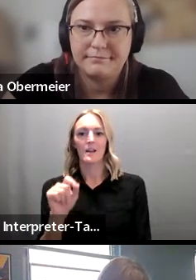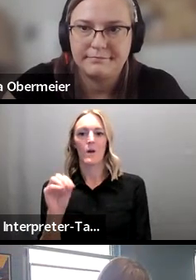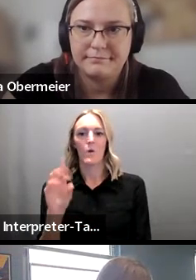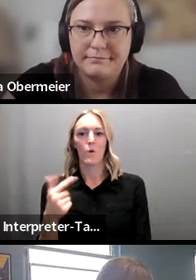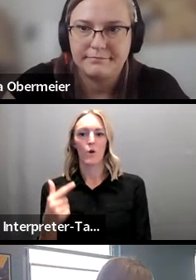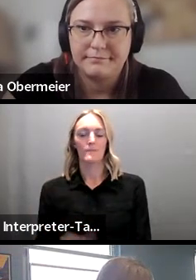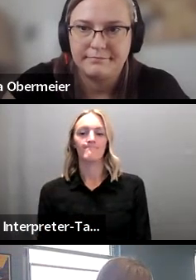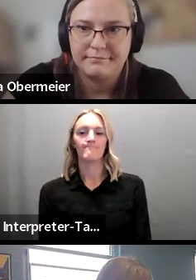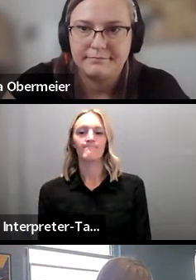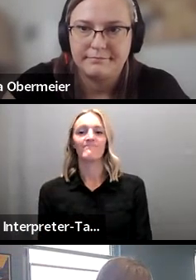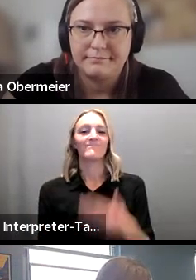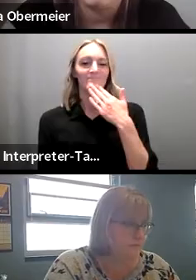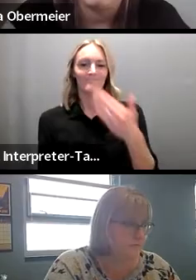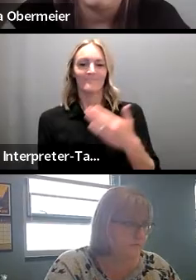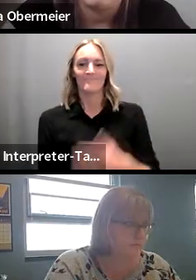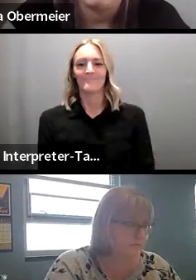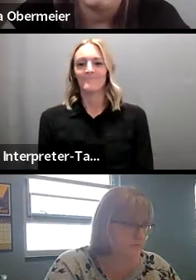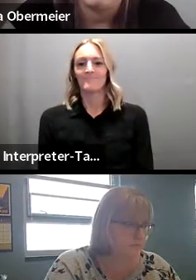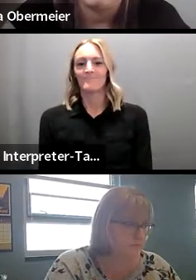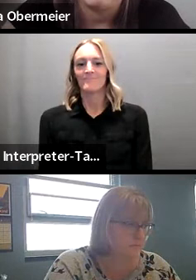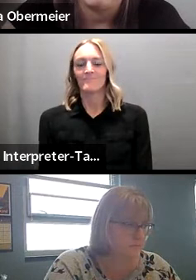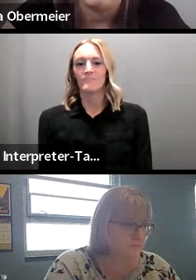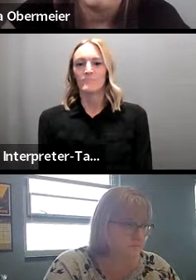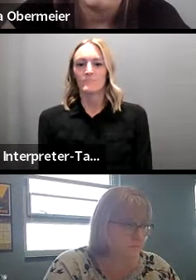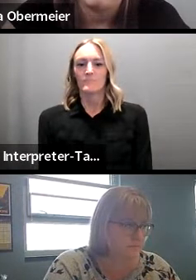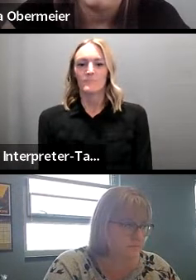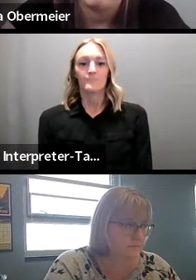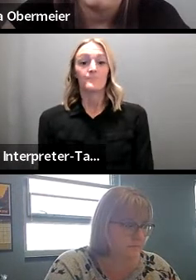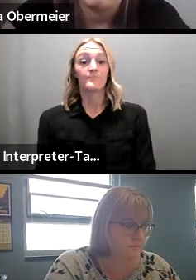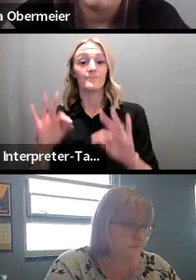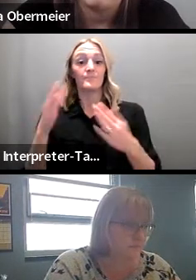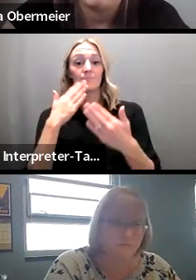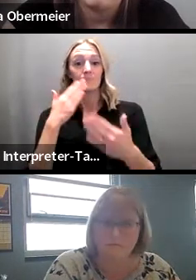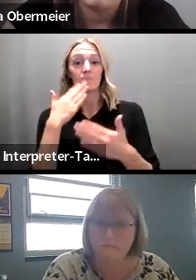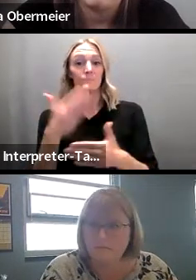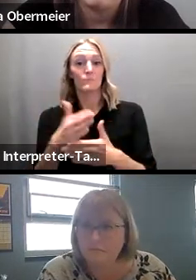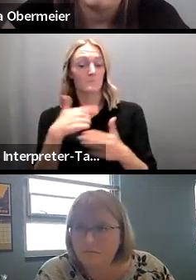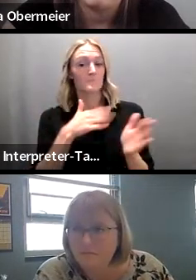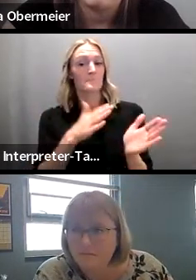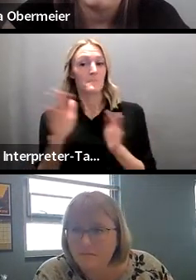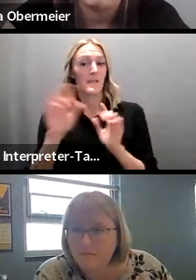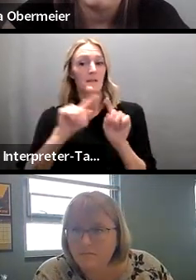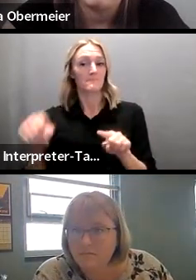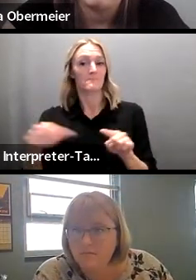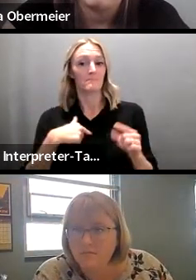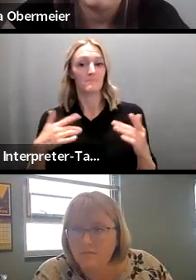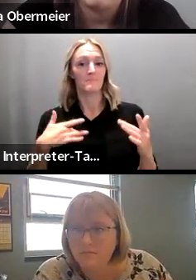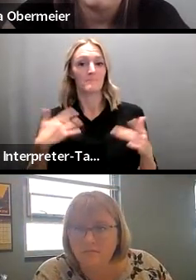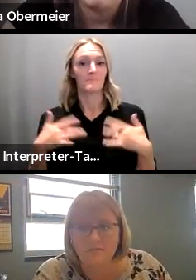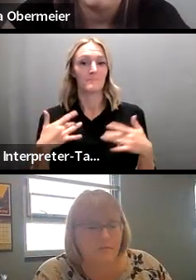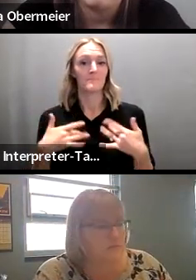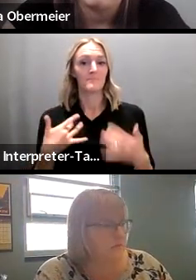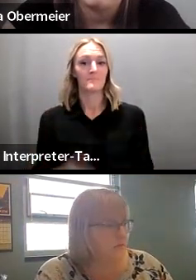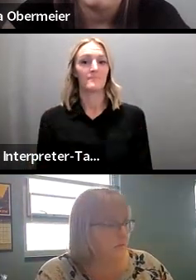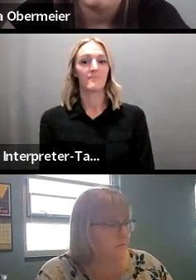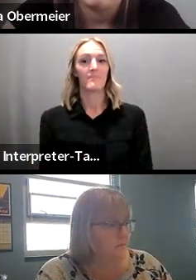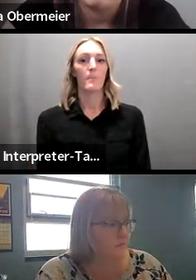www.wichitabna.org. Thanks. Thank you for sharing that. I am planning to attend, so I'm pretty excited to be